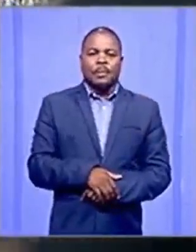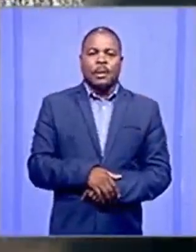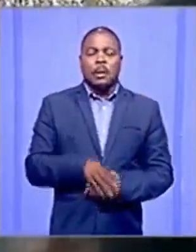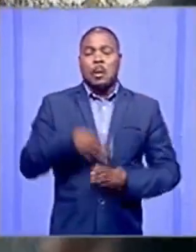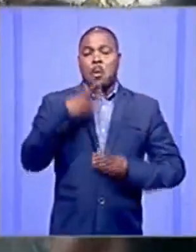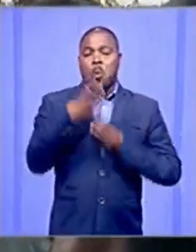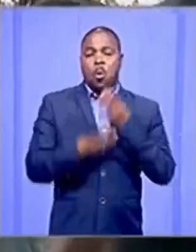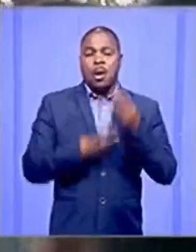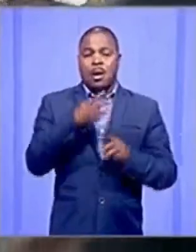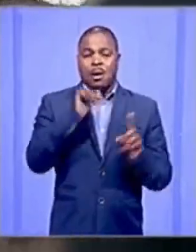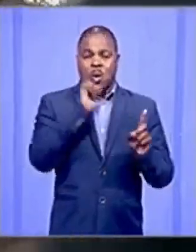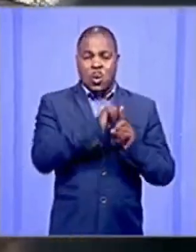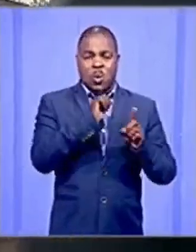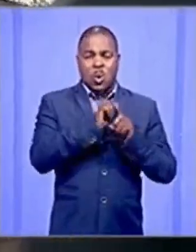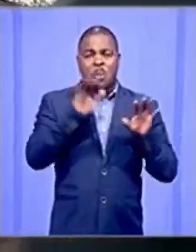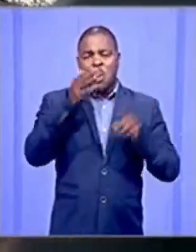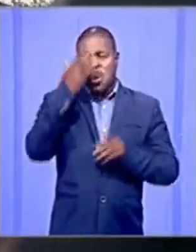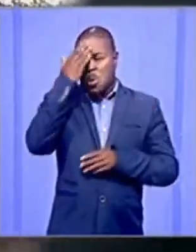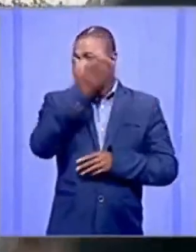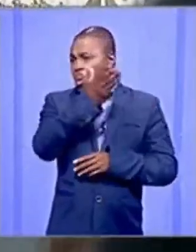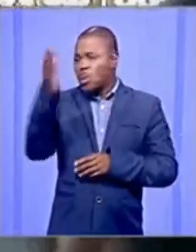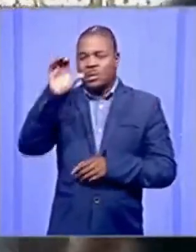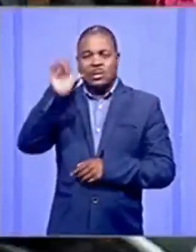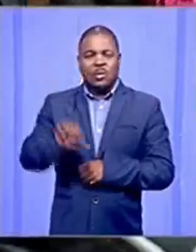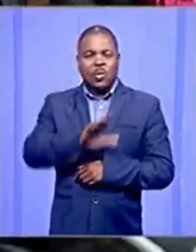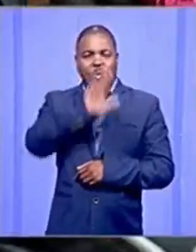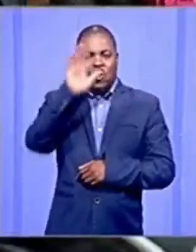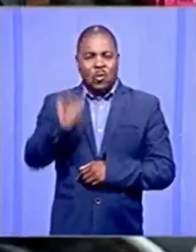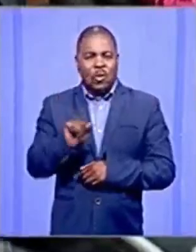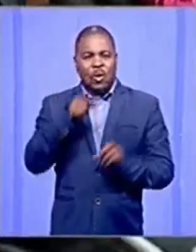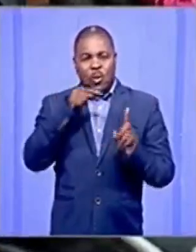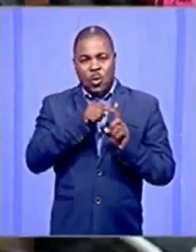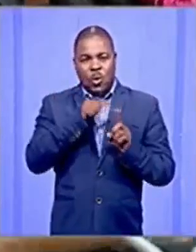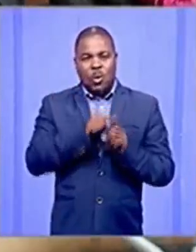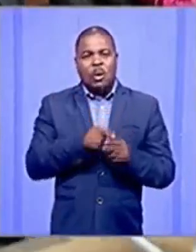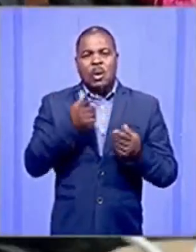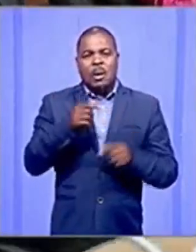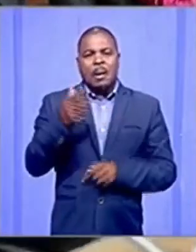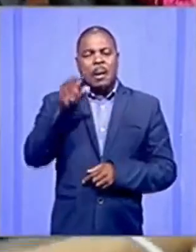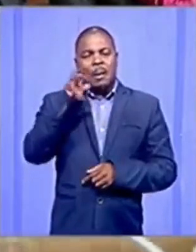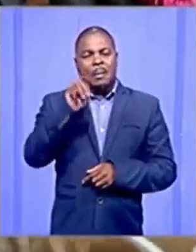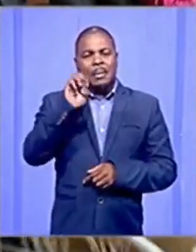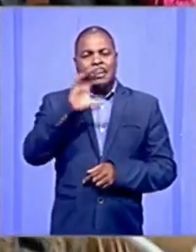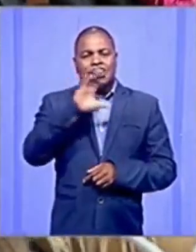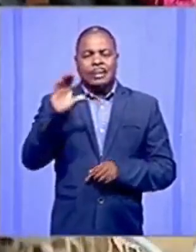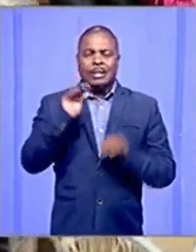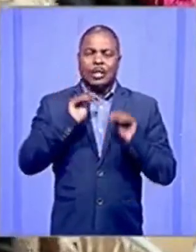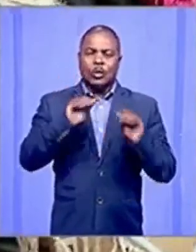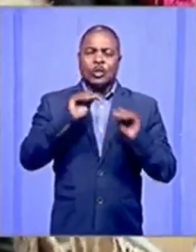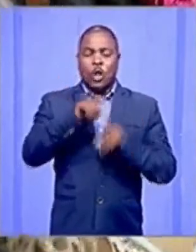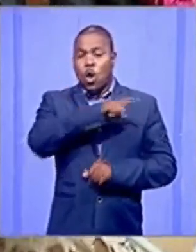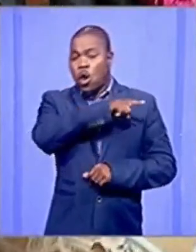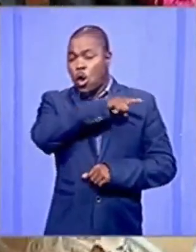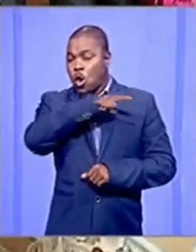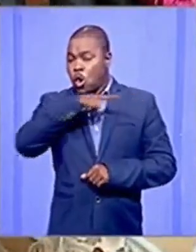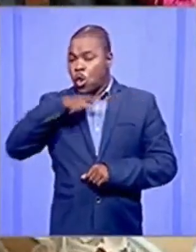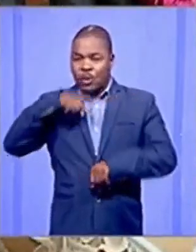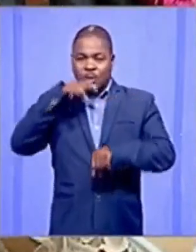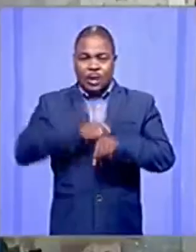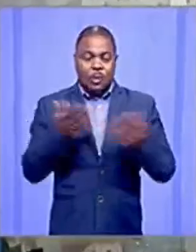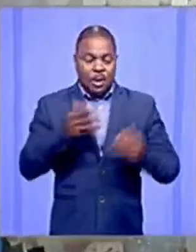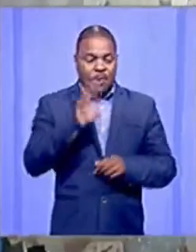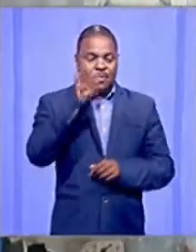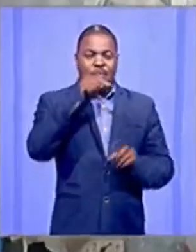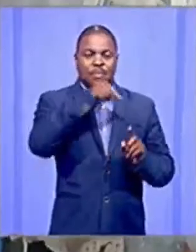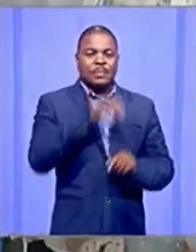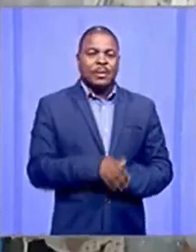Mosebetsi wa hae o tsebahetse naha ka bophara ke letona la nako e telele la thuto profensing ya Free State.